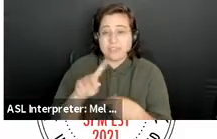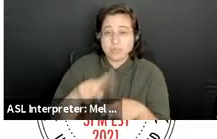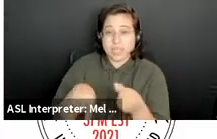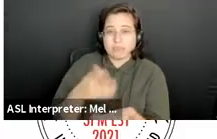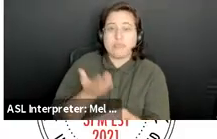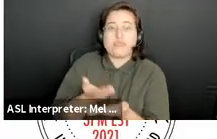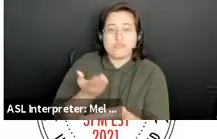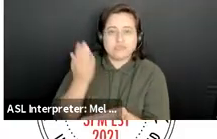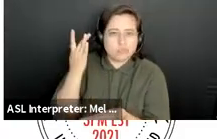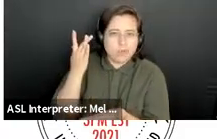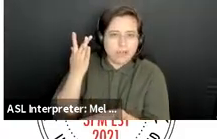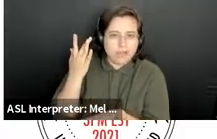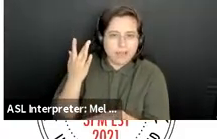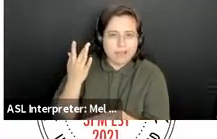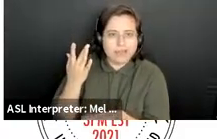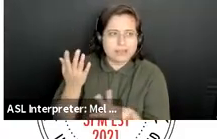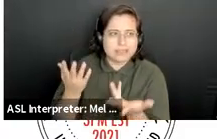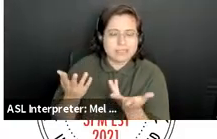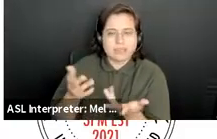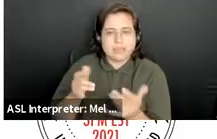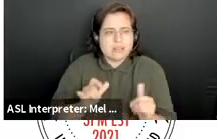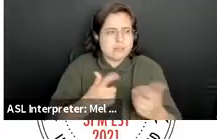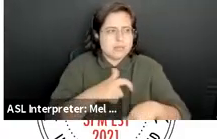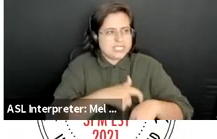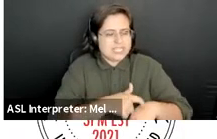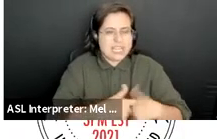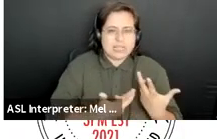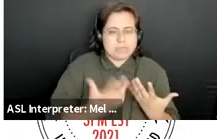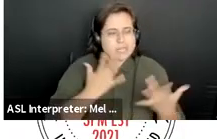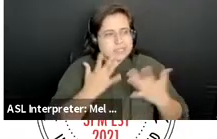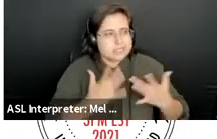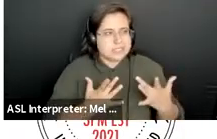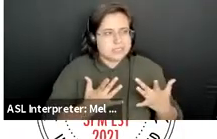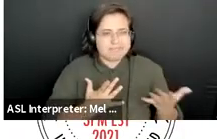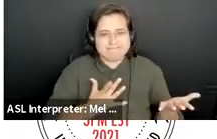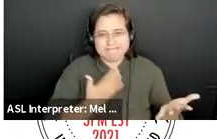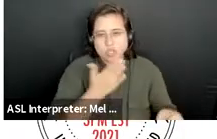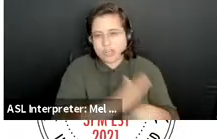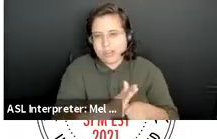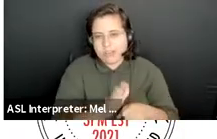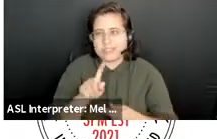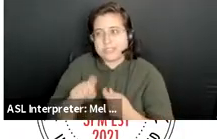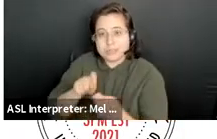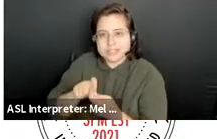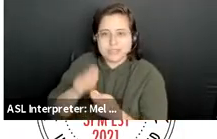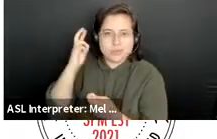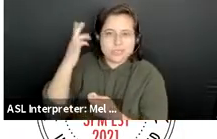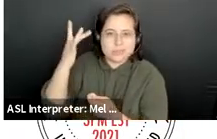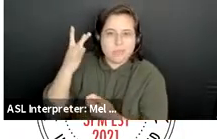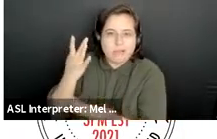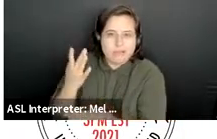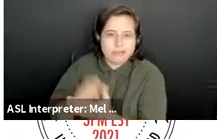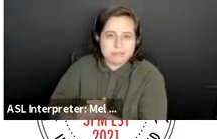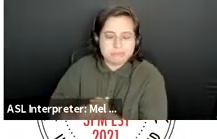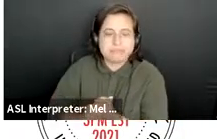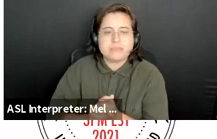rapid processing beyond the usual processing times. So I would start there. Also, because this option was